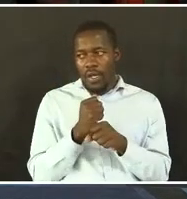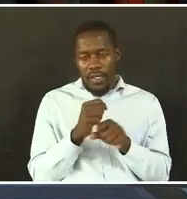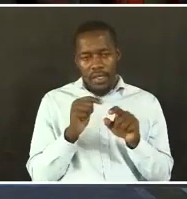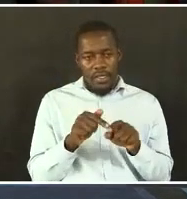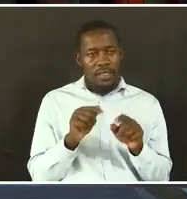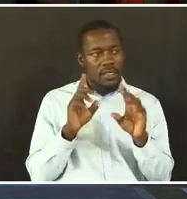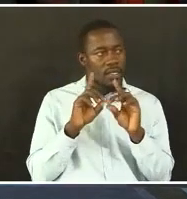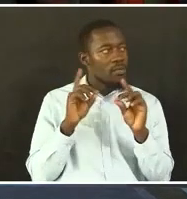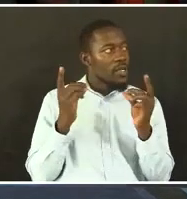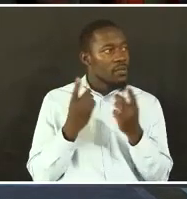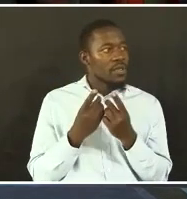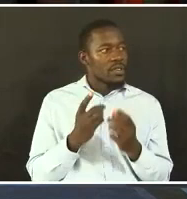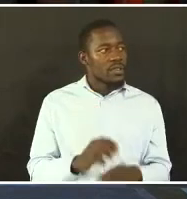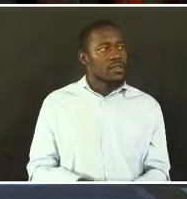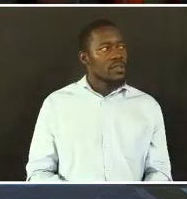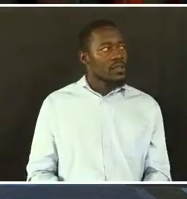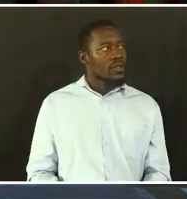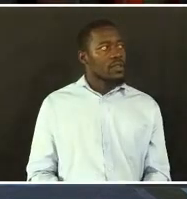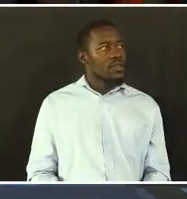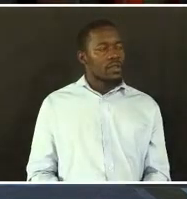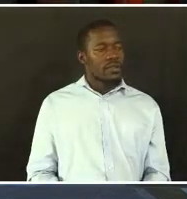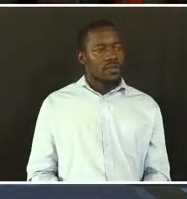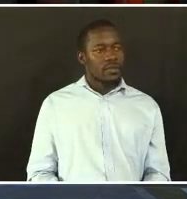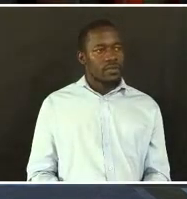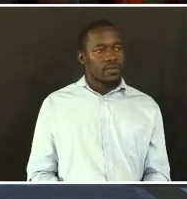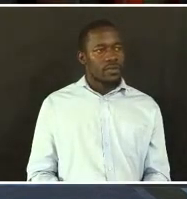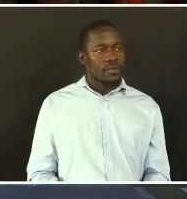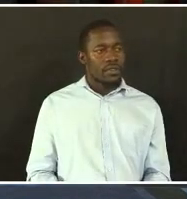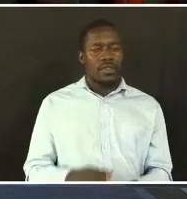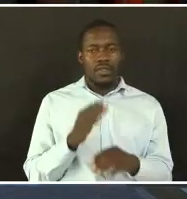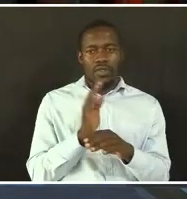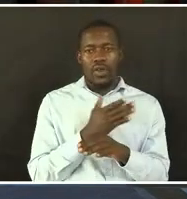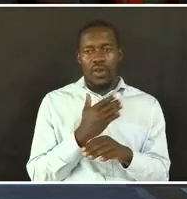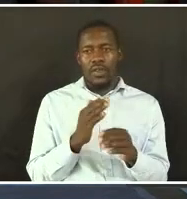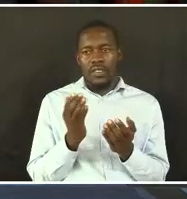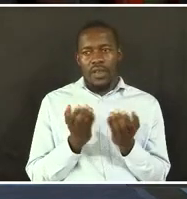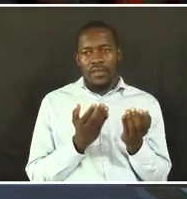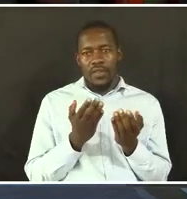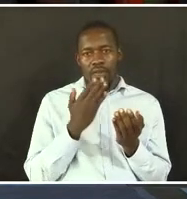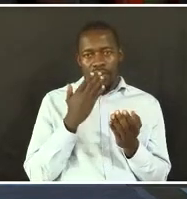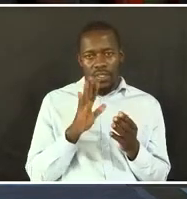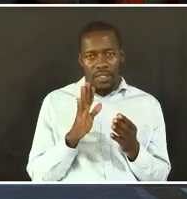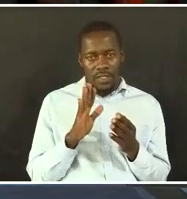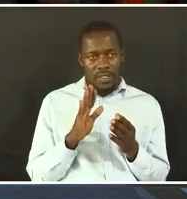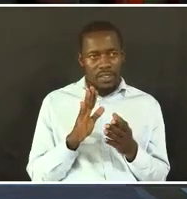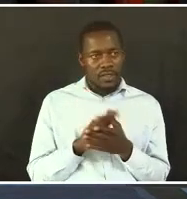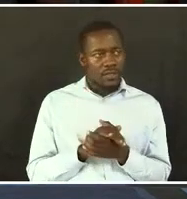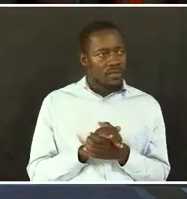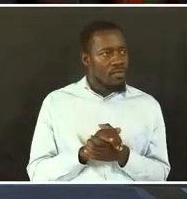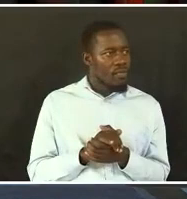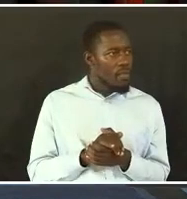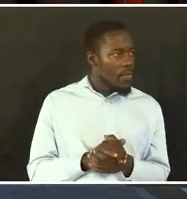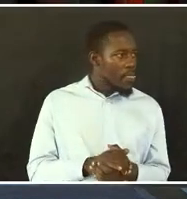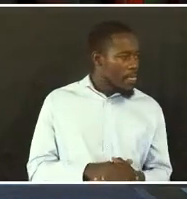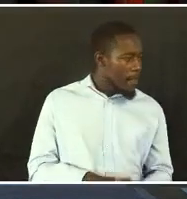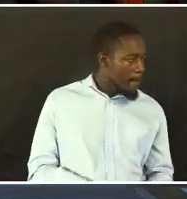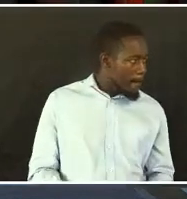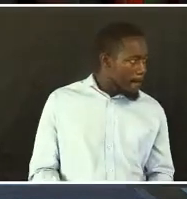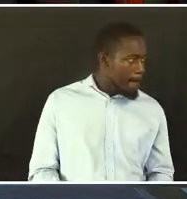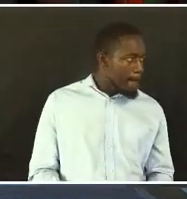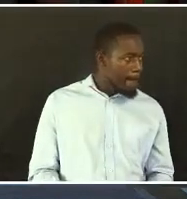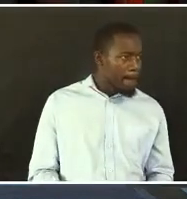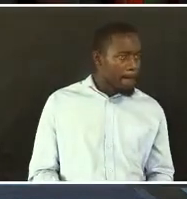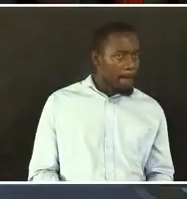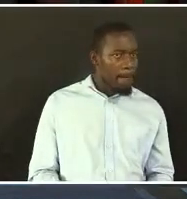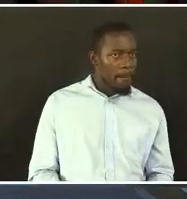department. We want to finish up with the song service. Choristers, kindly come.